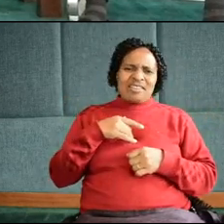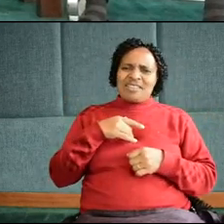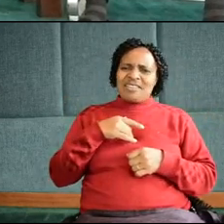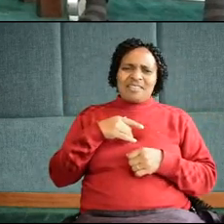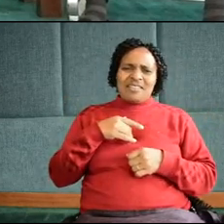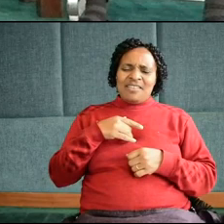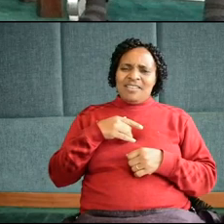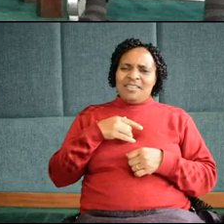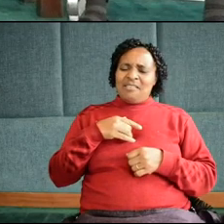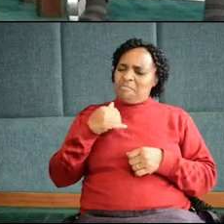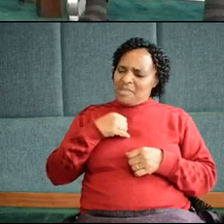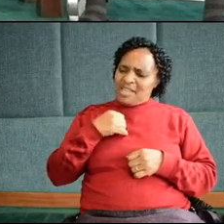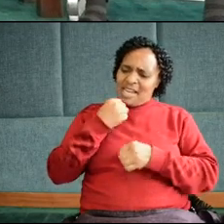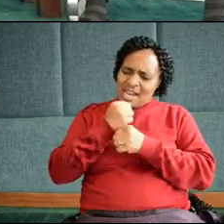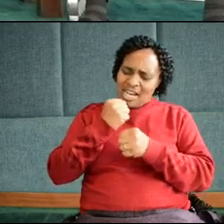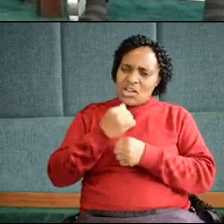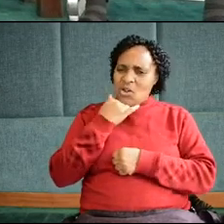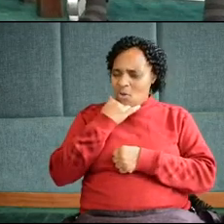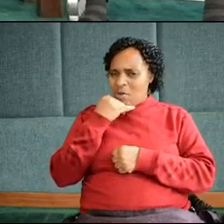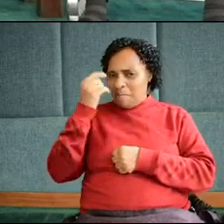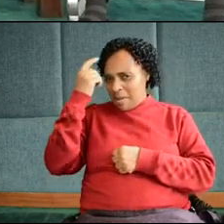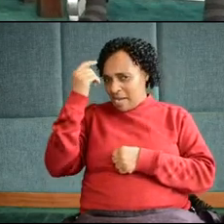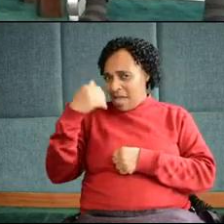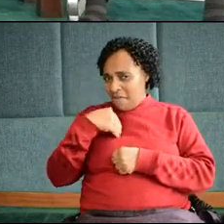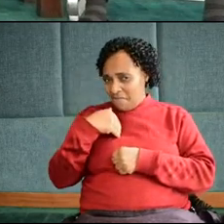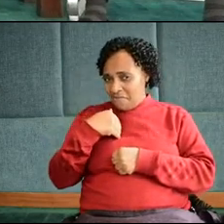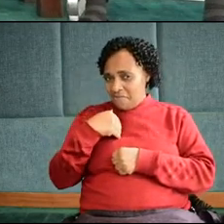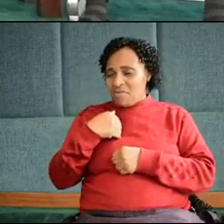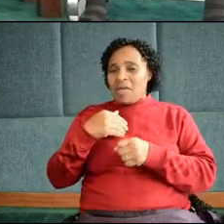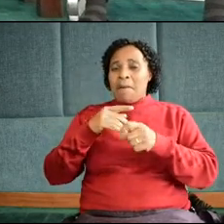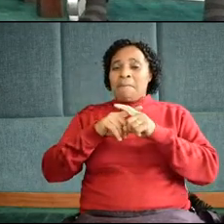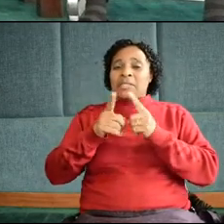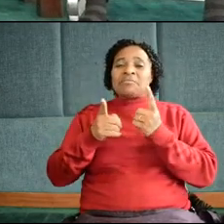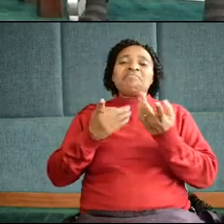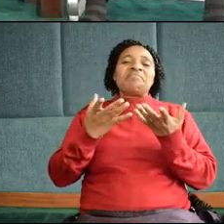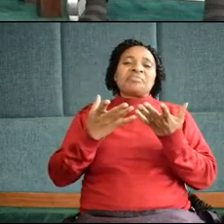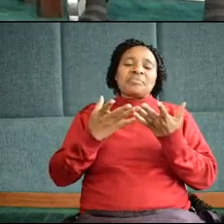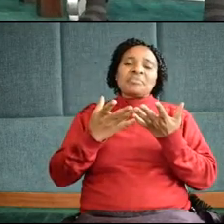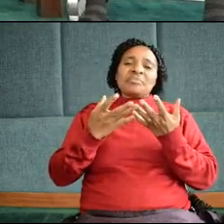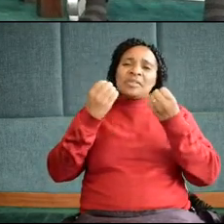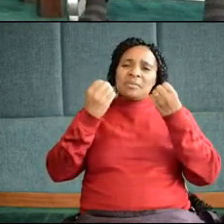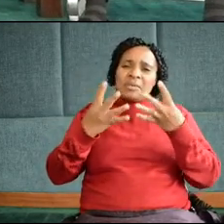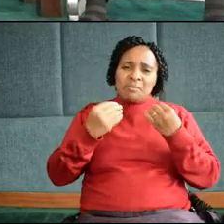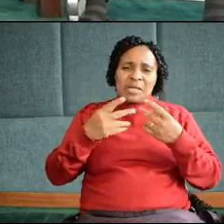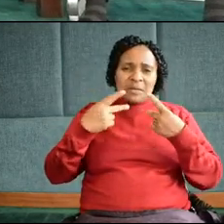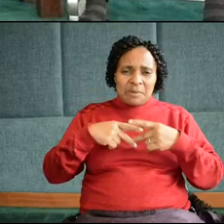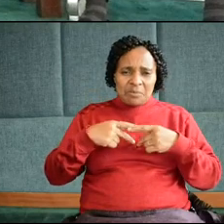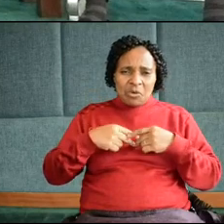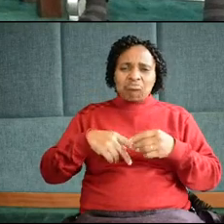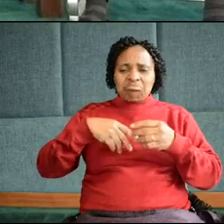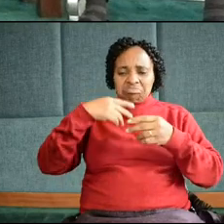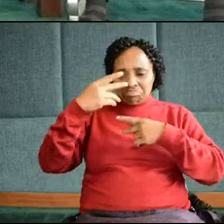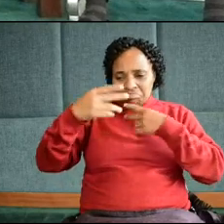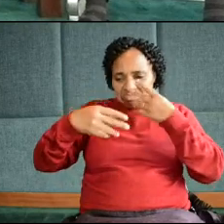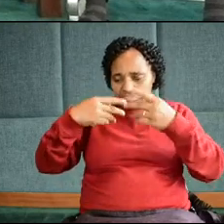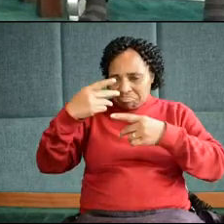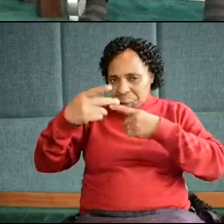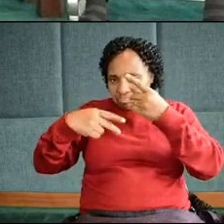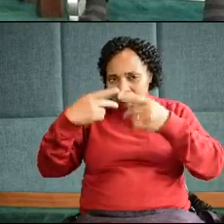You will really feel the impact on it, on your conscience. But as many people have found out, as time goes by,